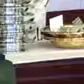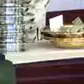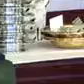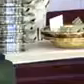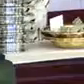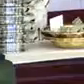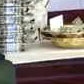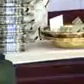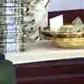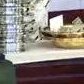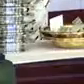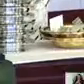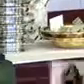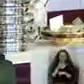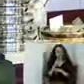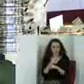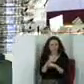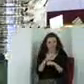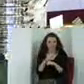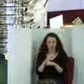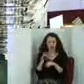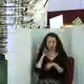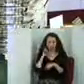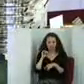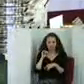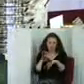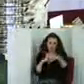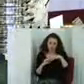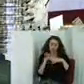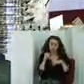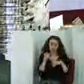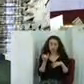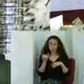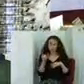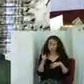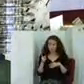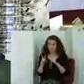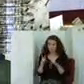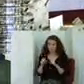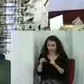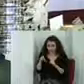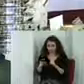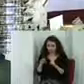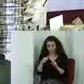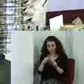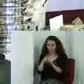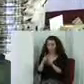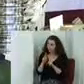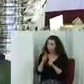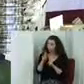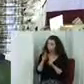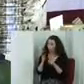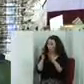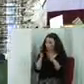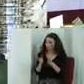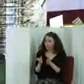placed upon your tongue, or you may take and dip and serve yourself, and the server will offer you a short prayer of